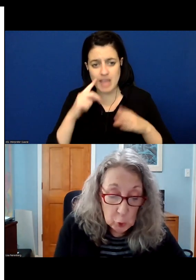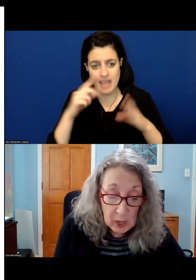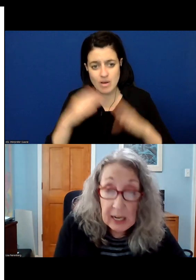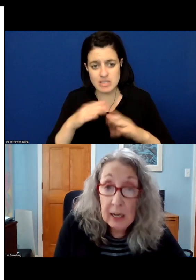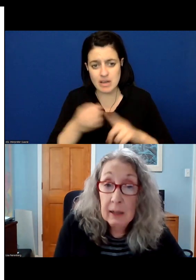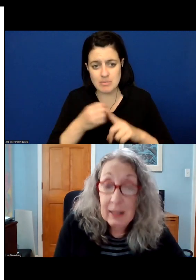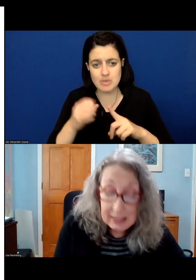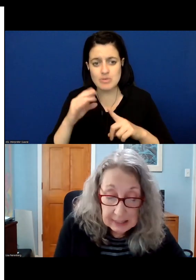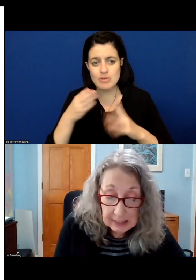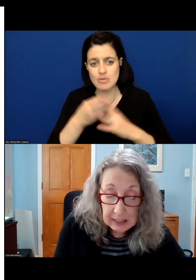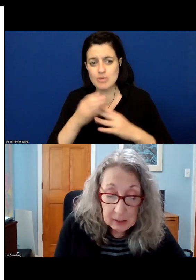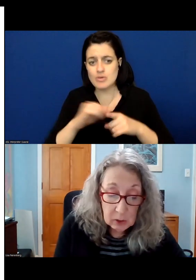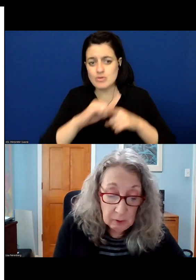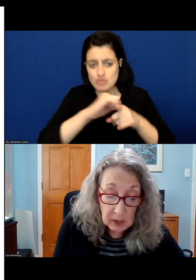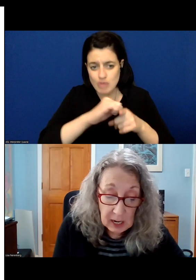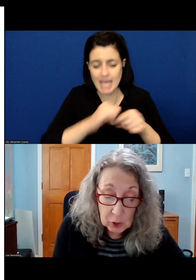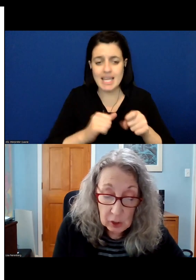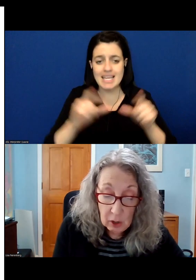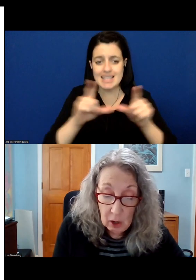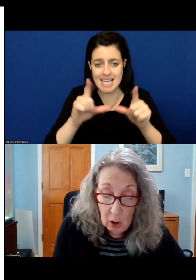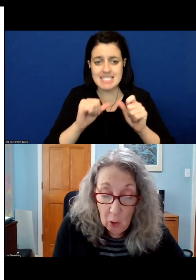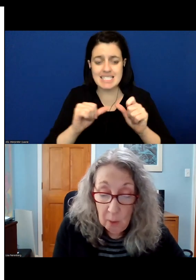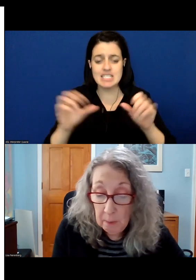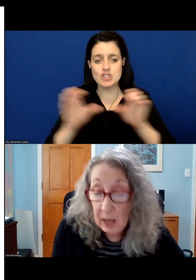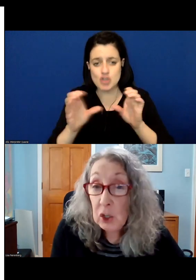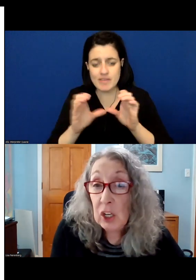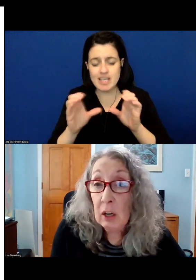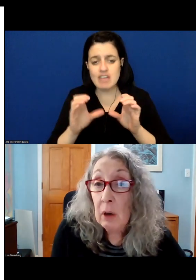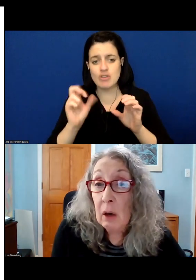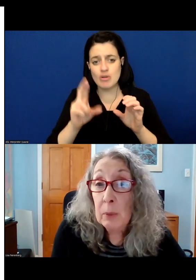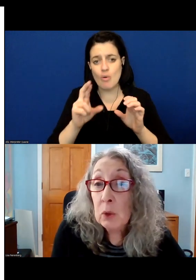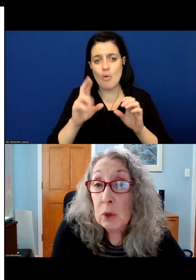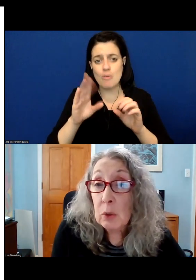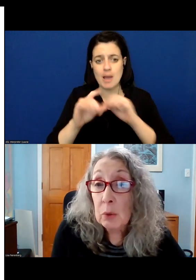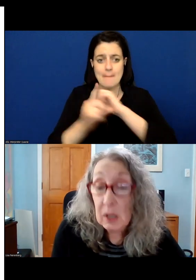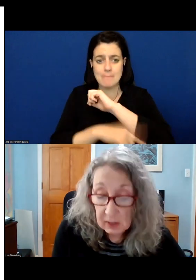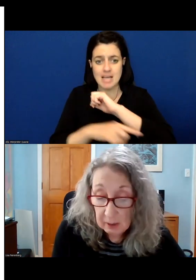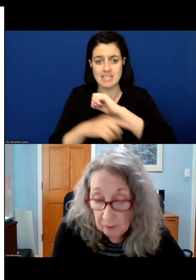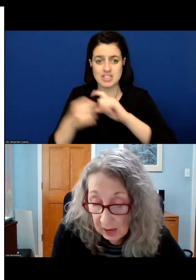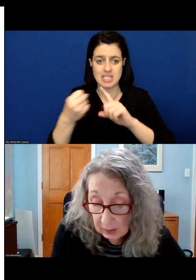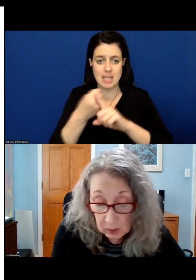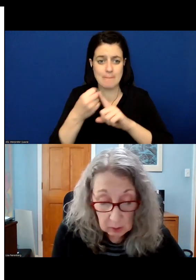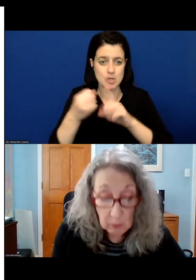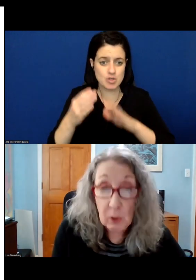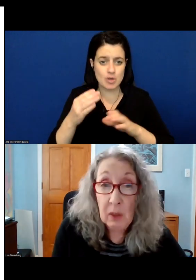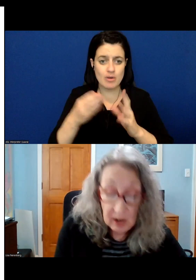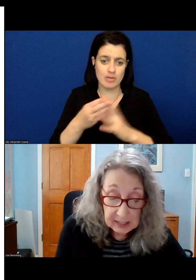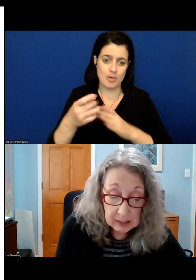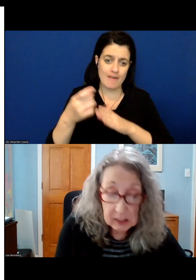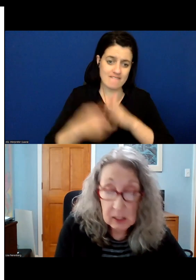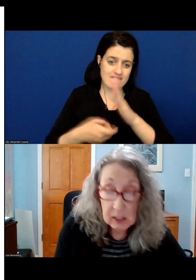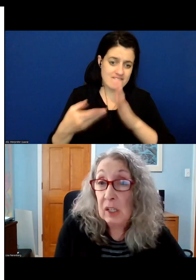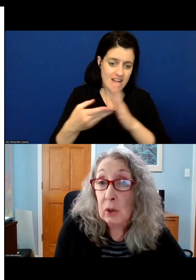things like training, licensing, certification, or by punishing abusers through things like fines, revoking